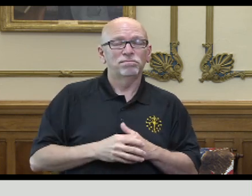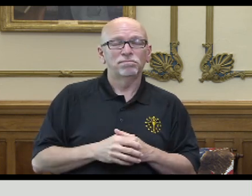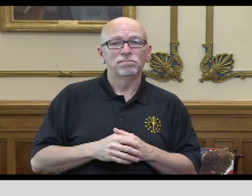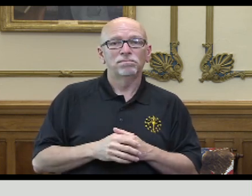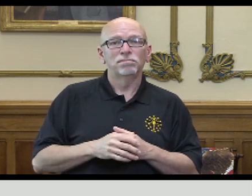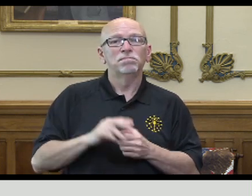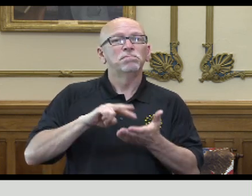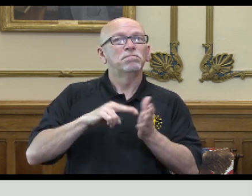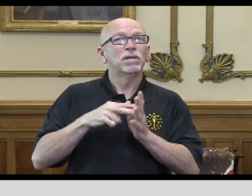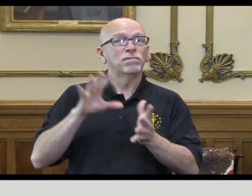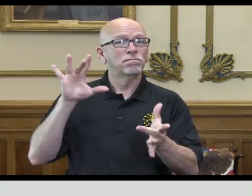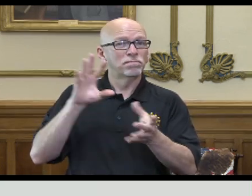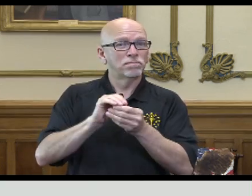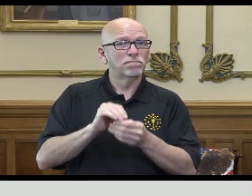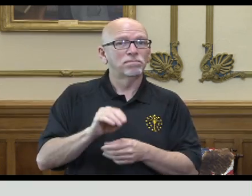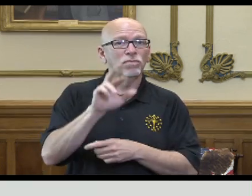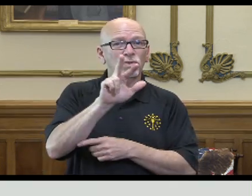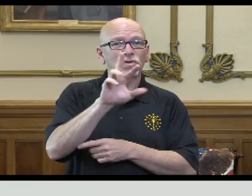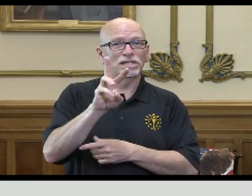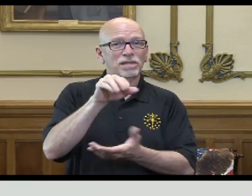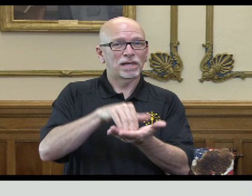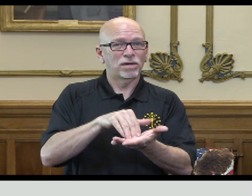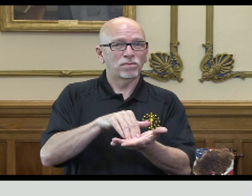Indiana, which brings our total to